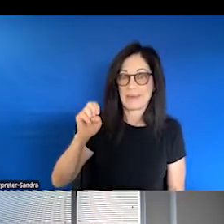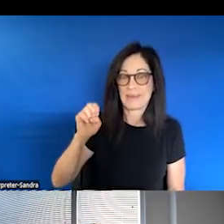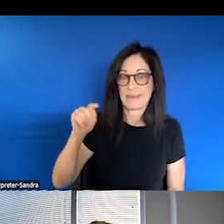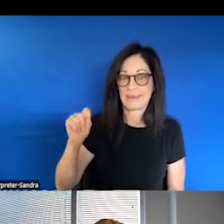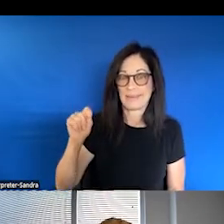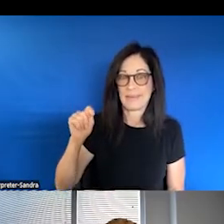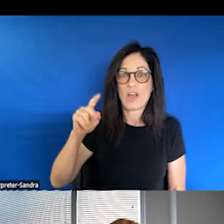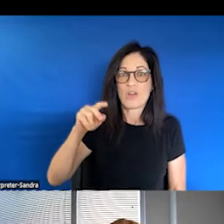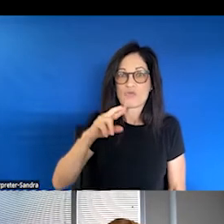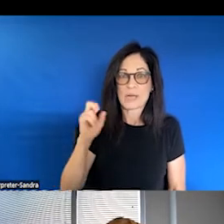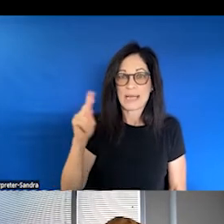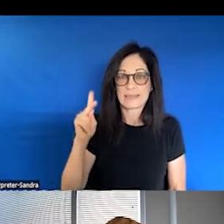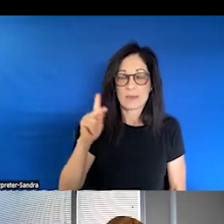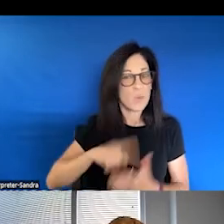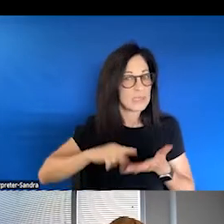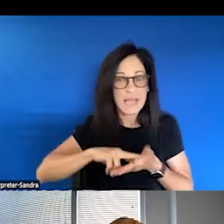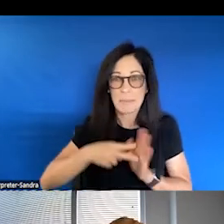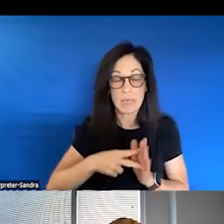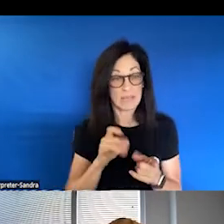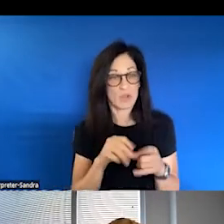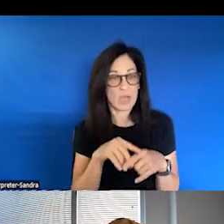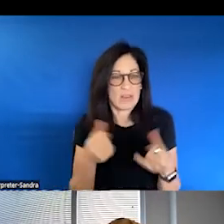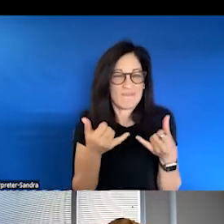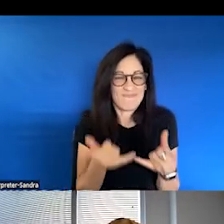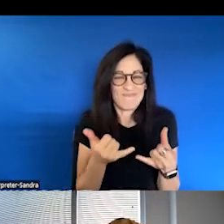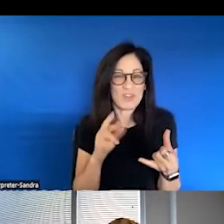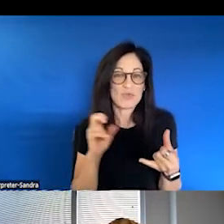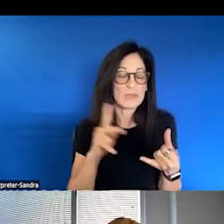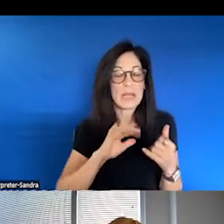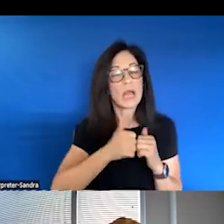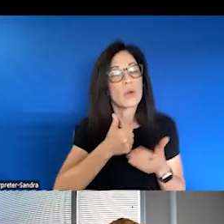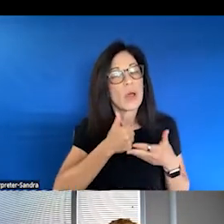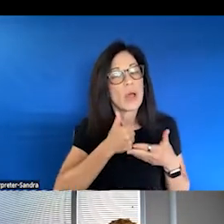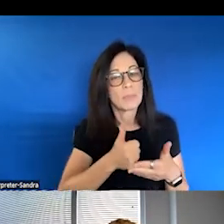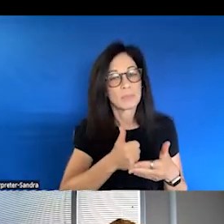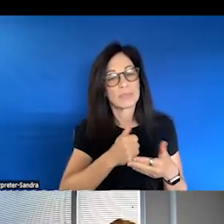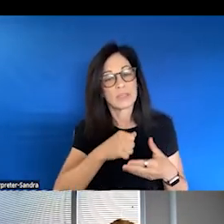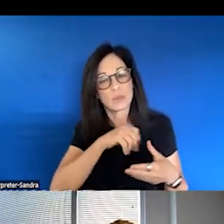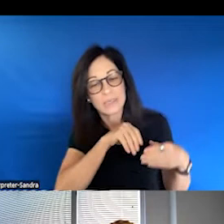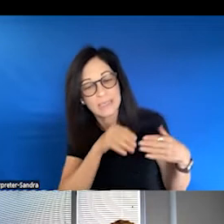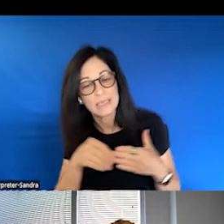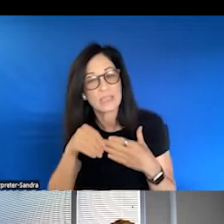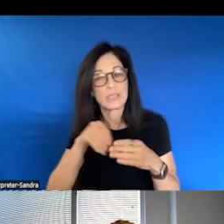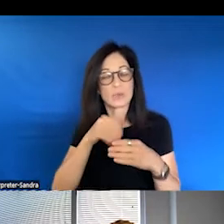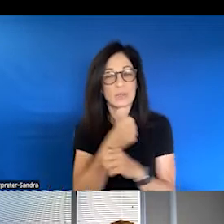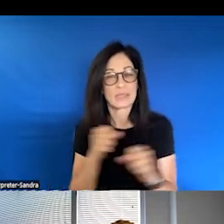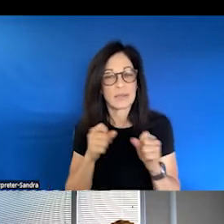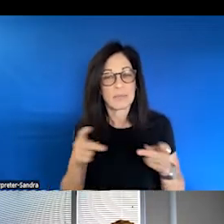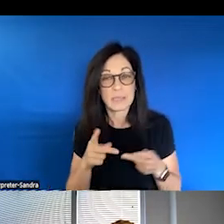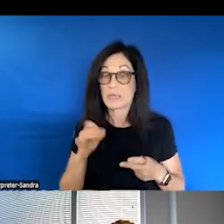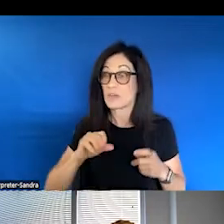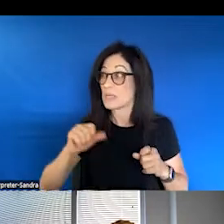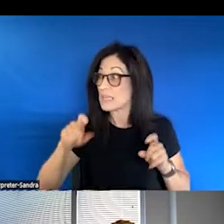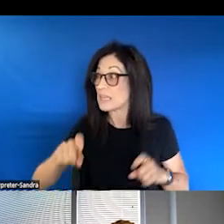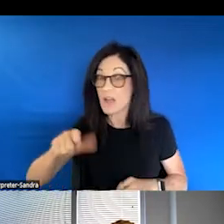And if they're at risk, how do you help get them to that safe place? And And if you need someone to check on the person